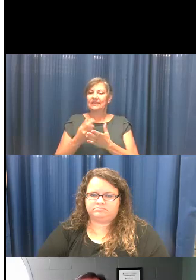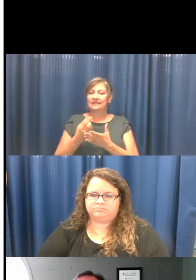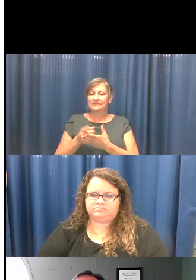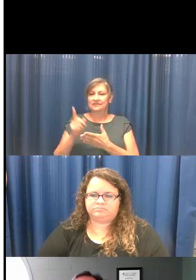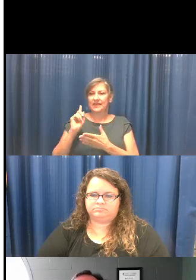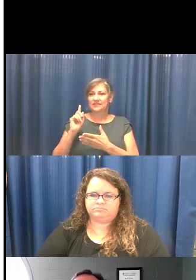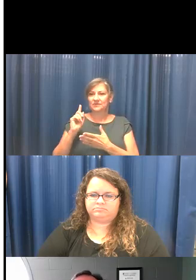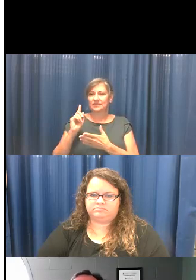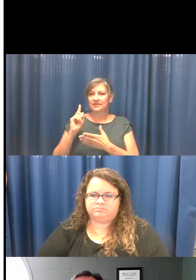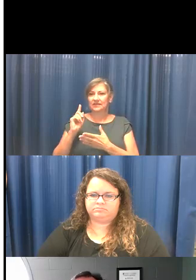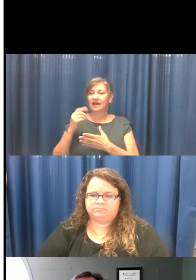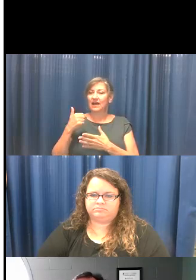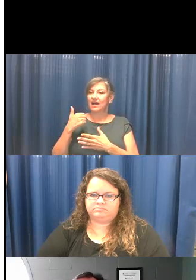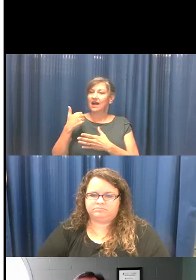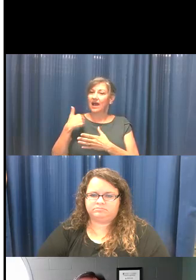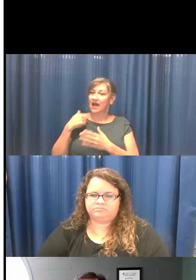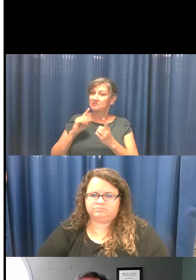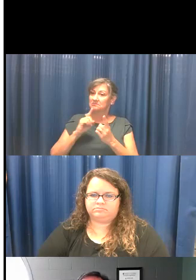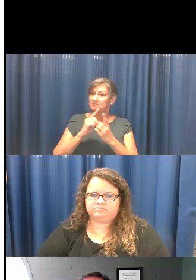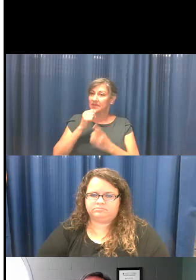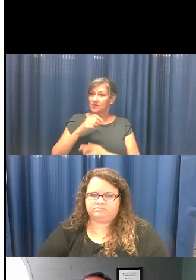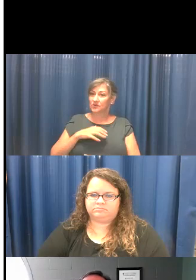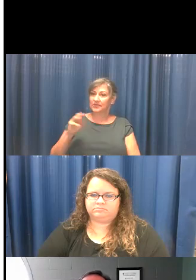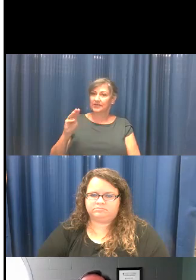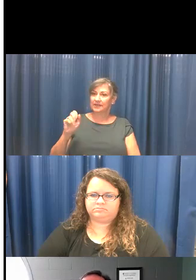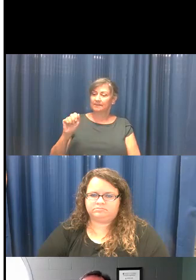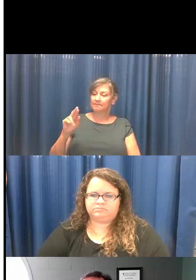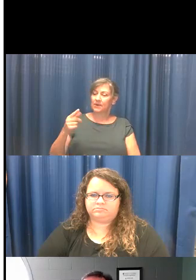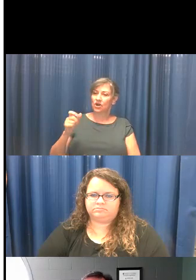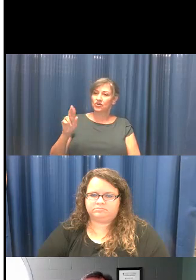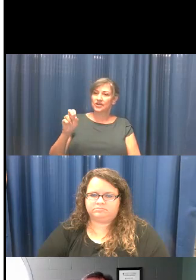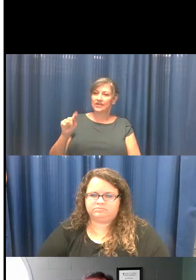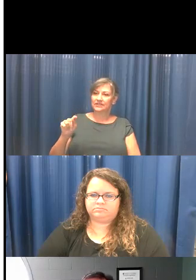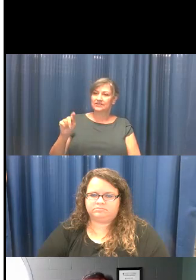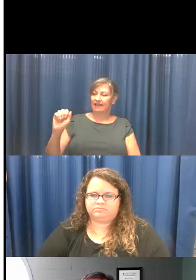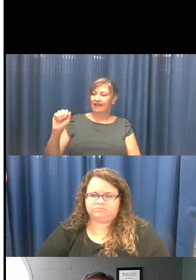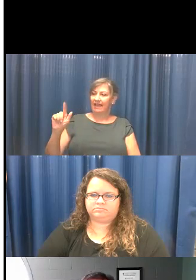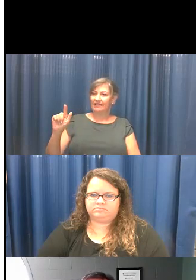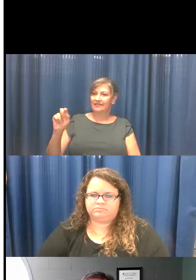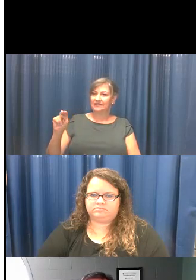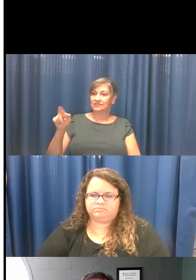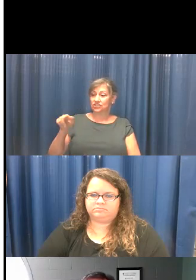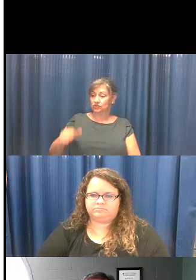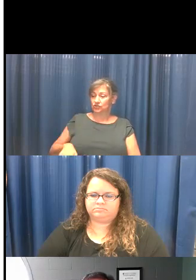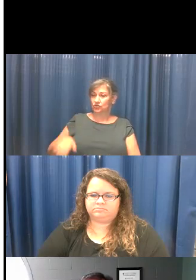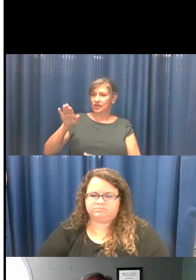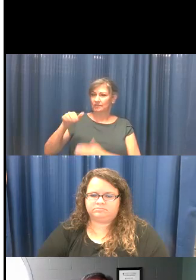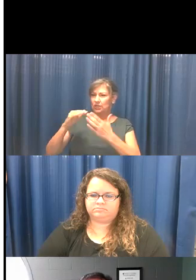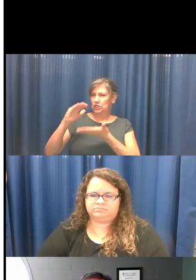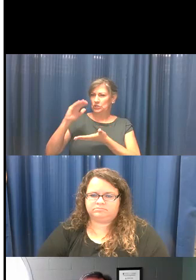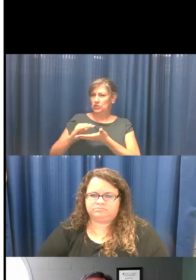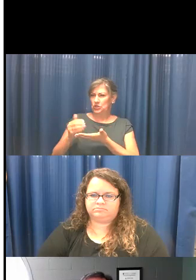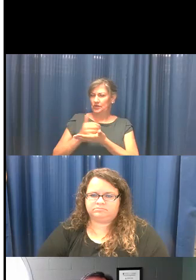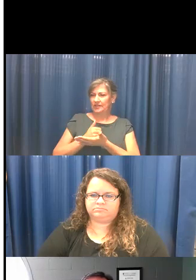by happen chance, I met a woman named Margaret Allen. And Margaret grew up in a low income, she had one